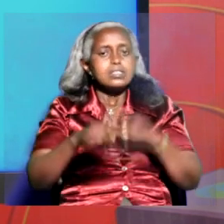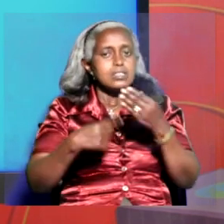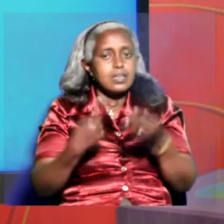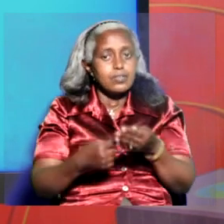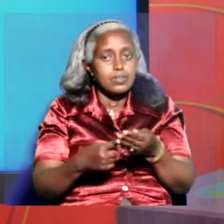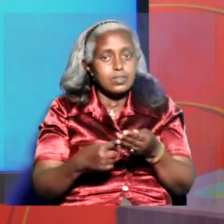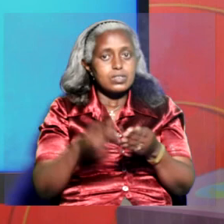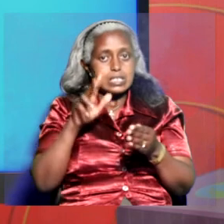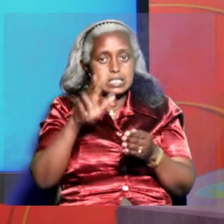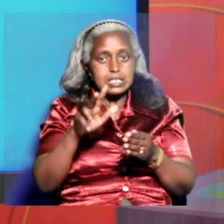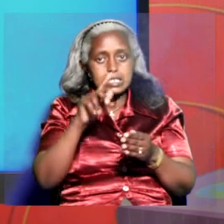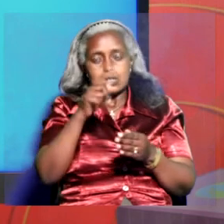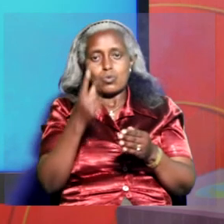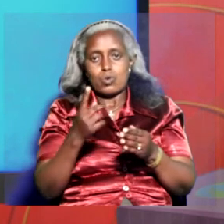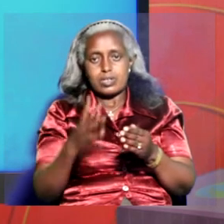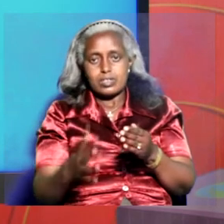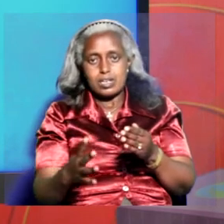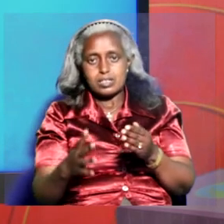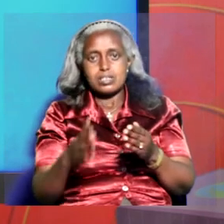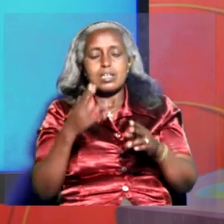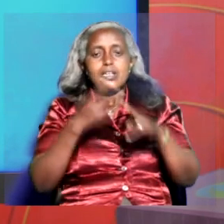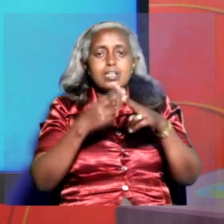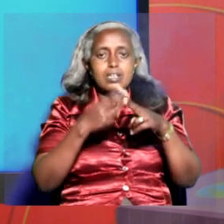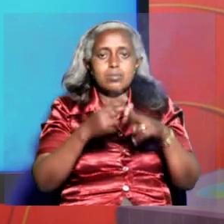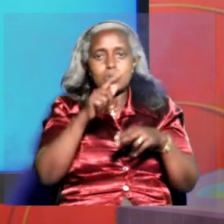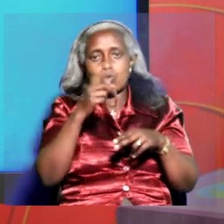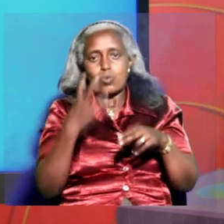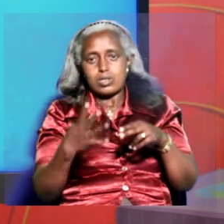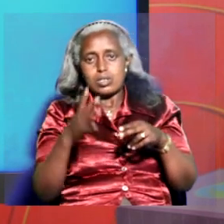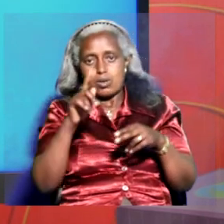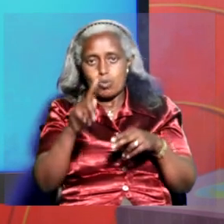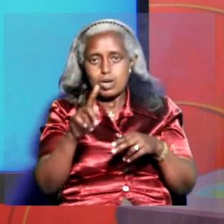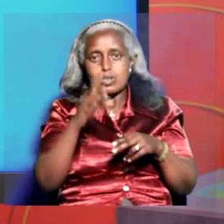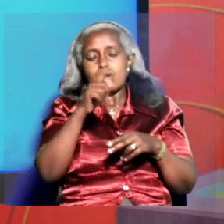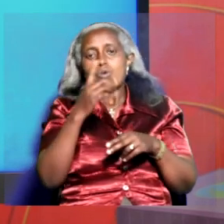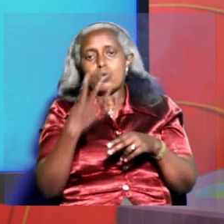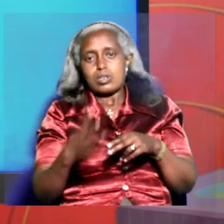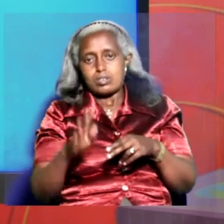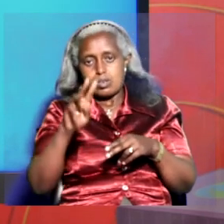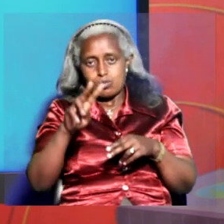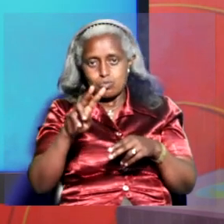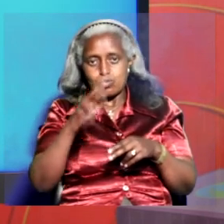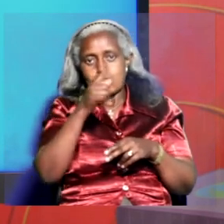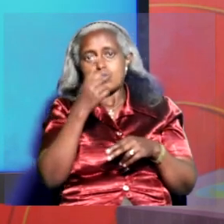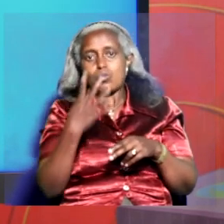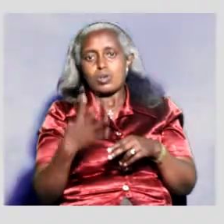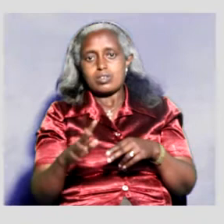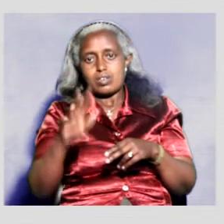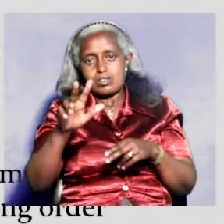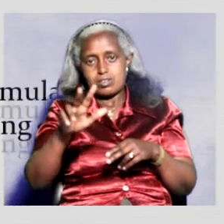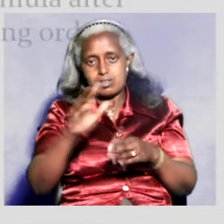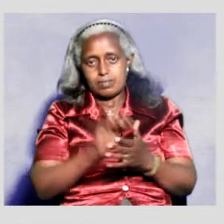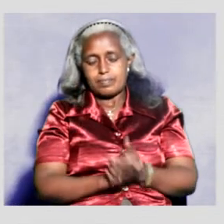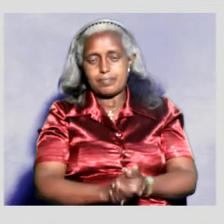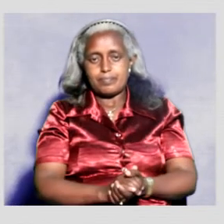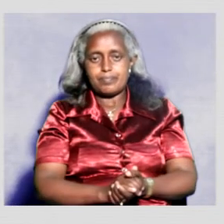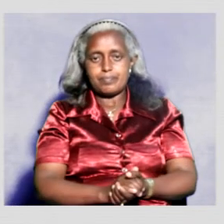Therefore, there are three quartiles, namely quartile 1, quartile 2, and quartile 3.